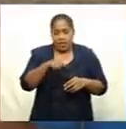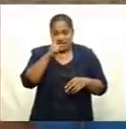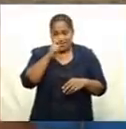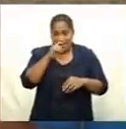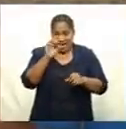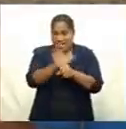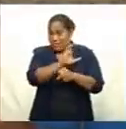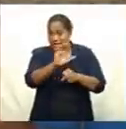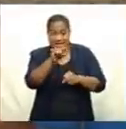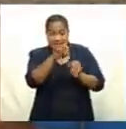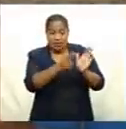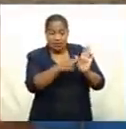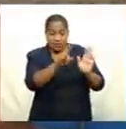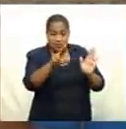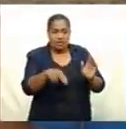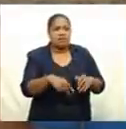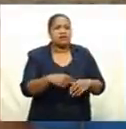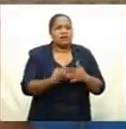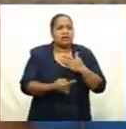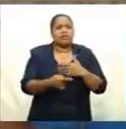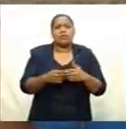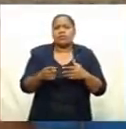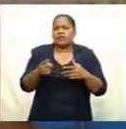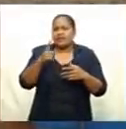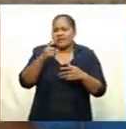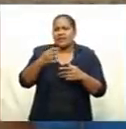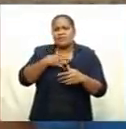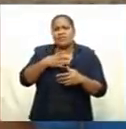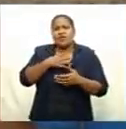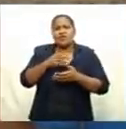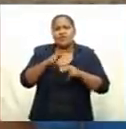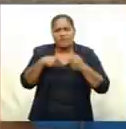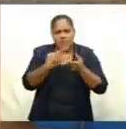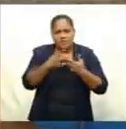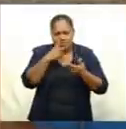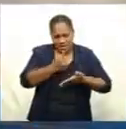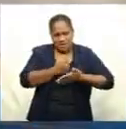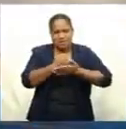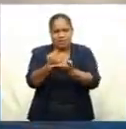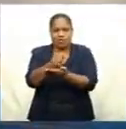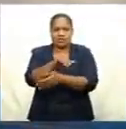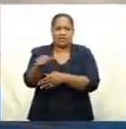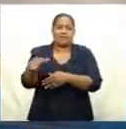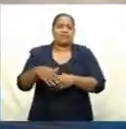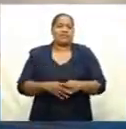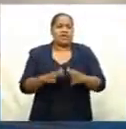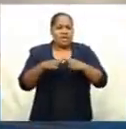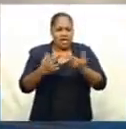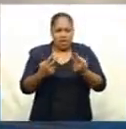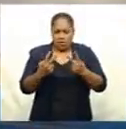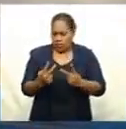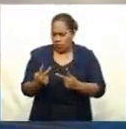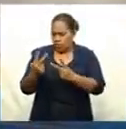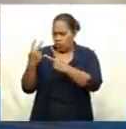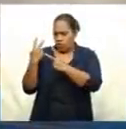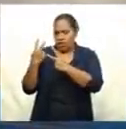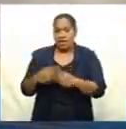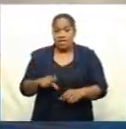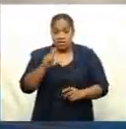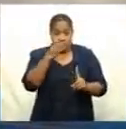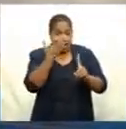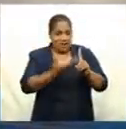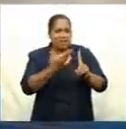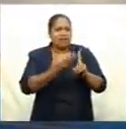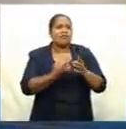to help more families, involve more family people, support more of them. Looking back now, Chand dedicates her success